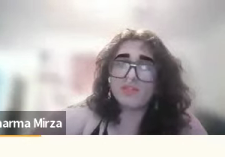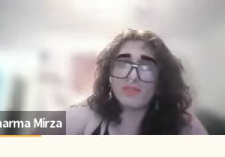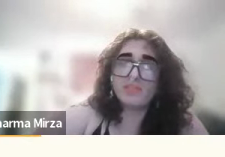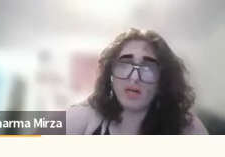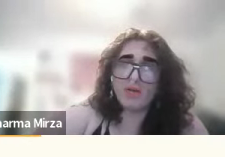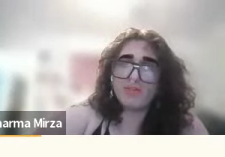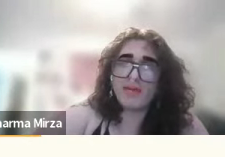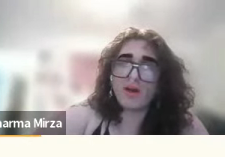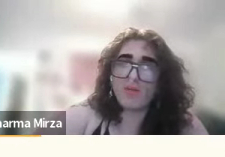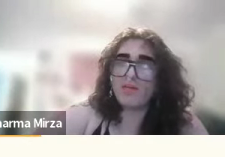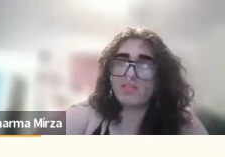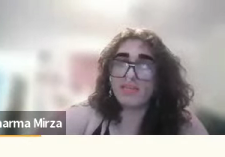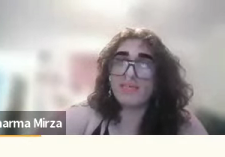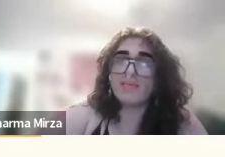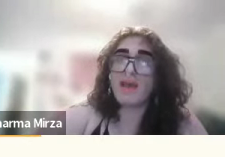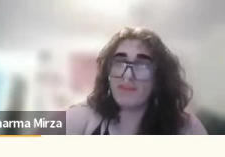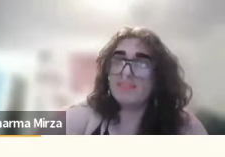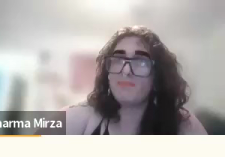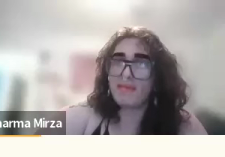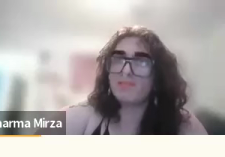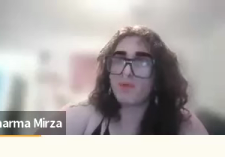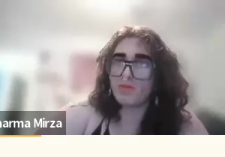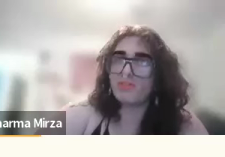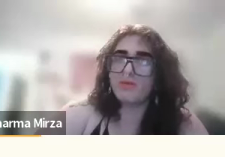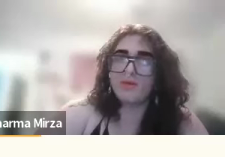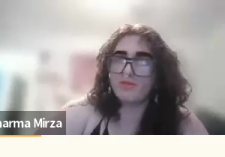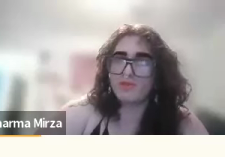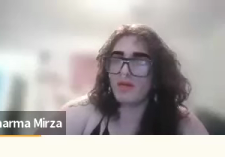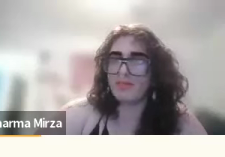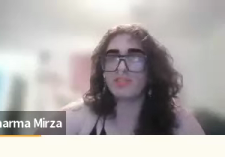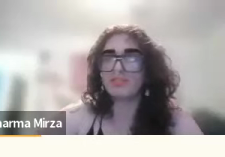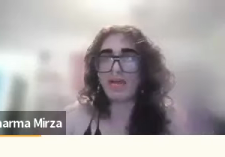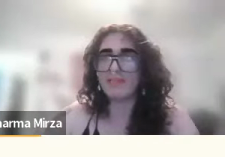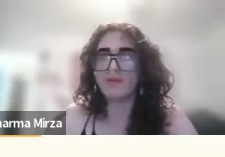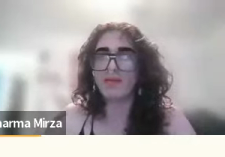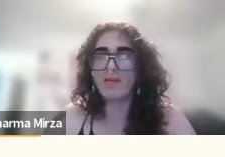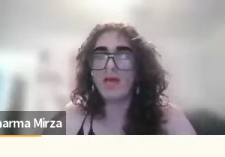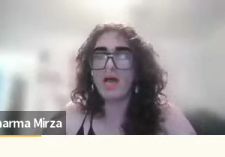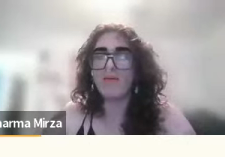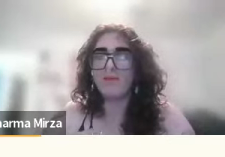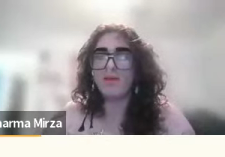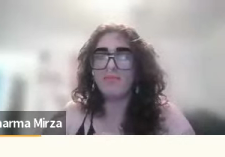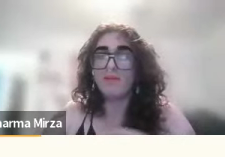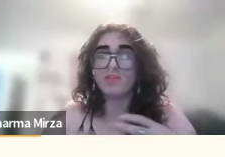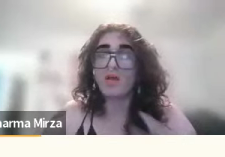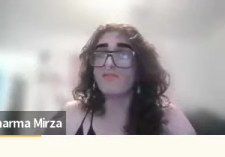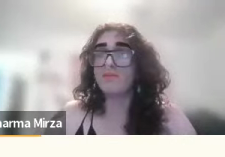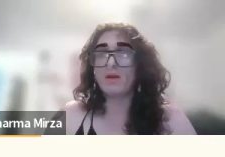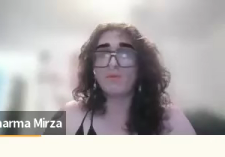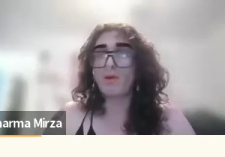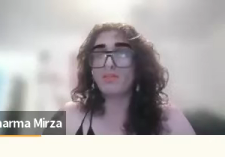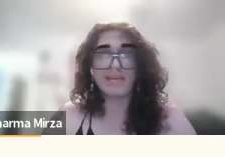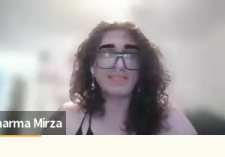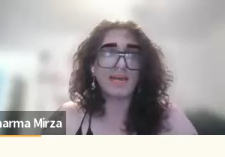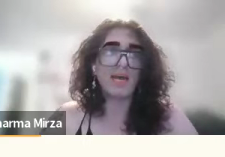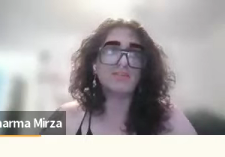and the research really shows that harm reduction is an evidence-based approach to addiction science, right? There's a lot